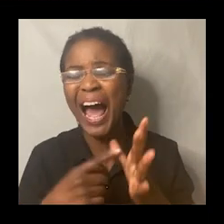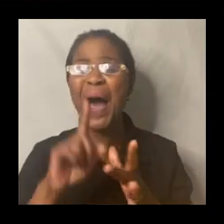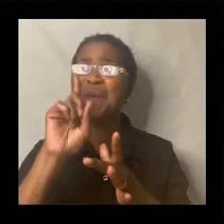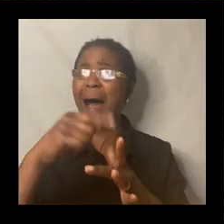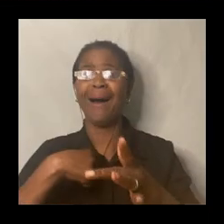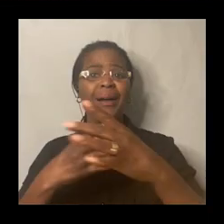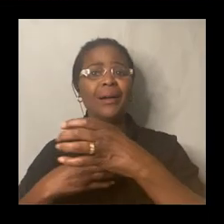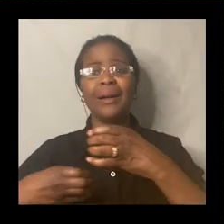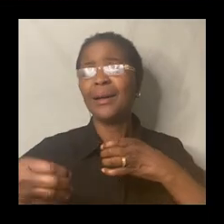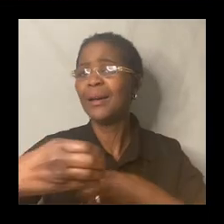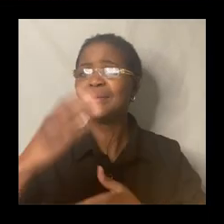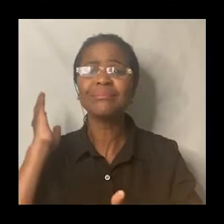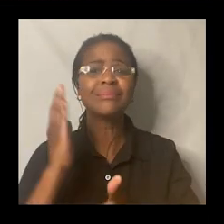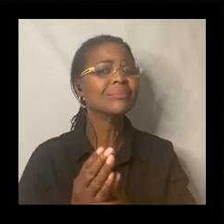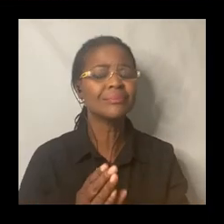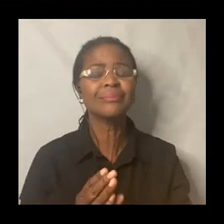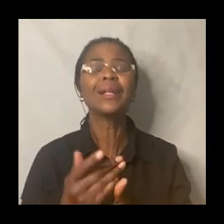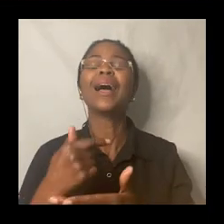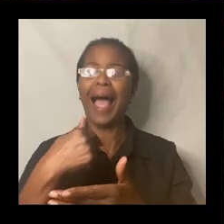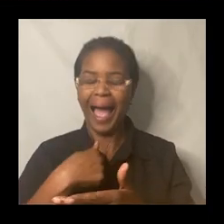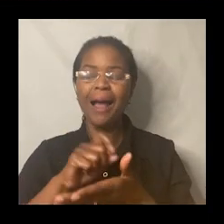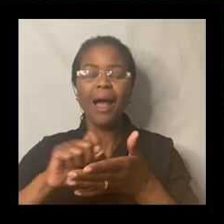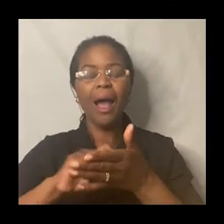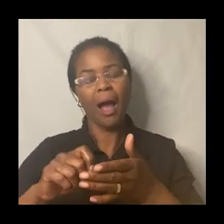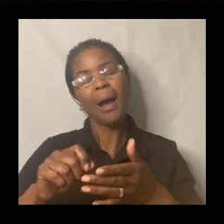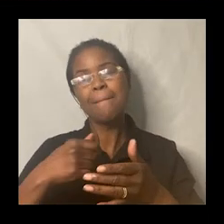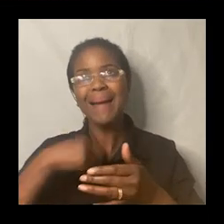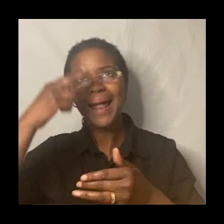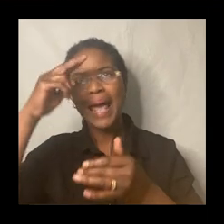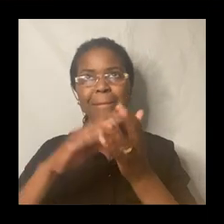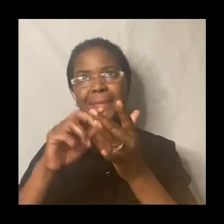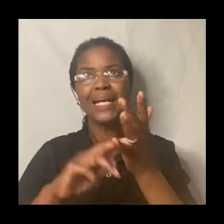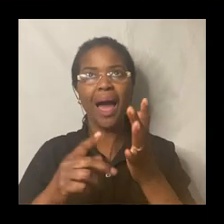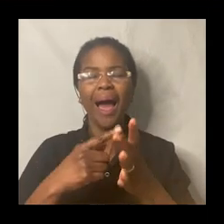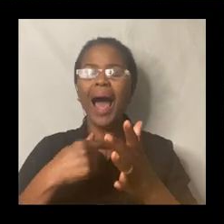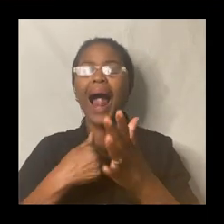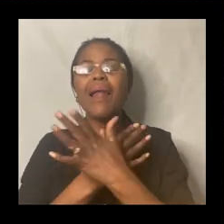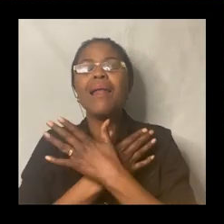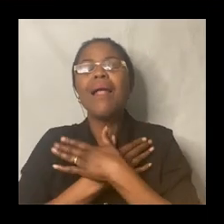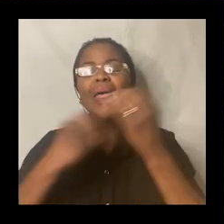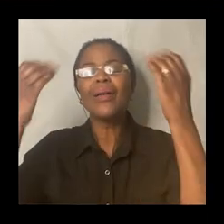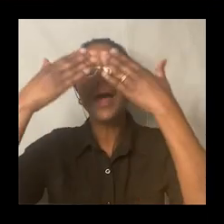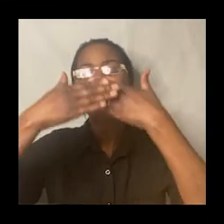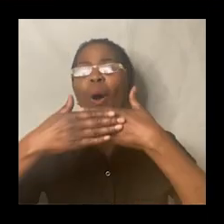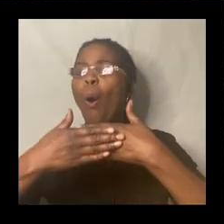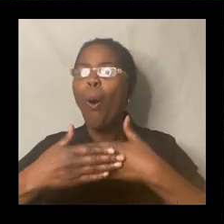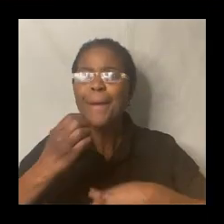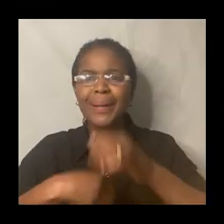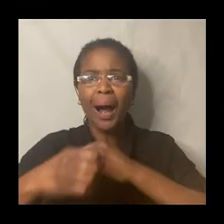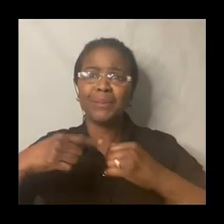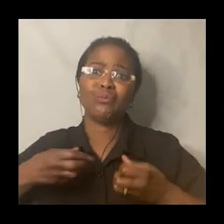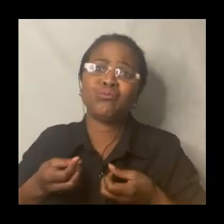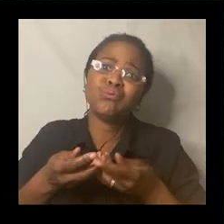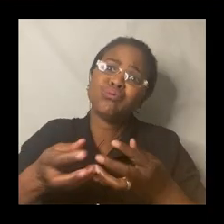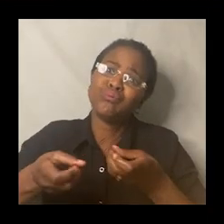When I began to write My Name is Mina and I Love the Night, it just came out. And so it was lovely to write, give